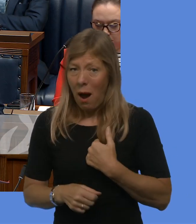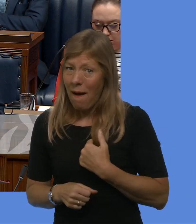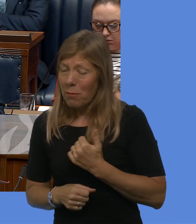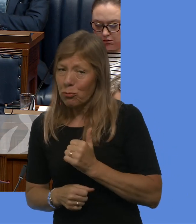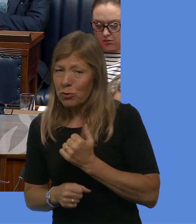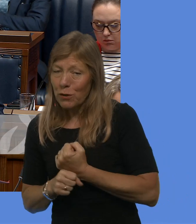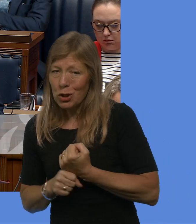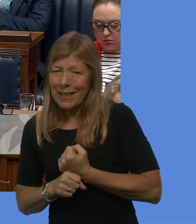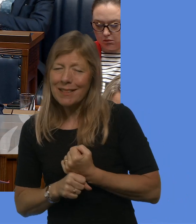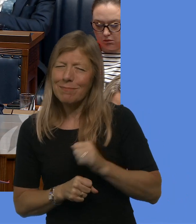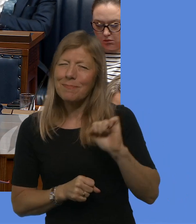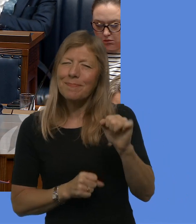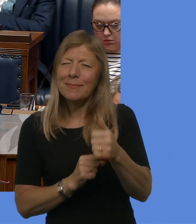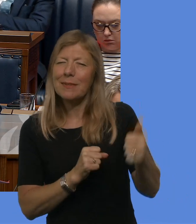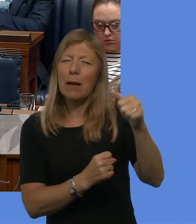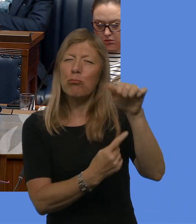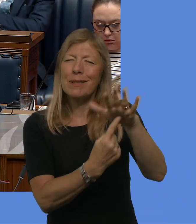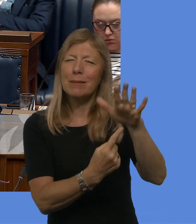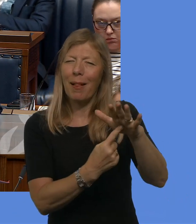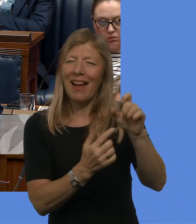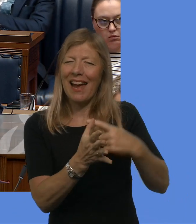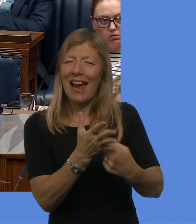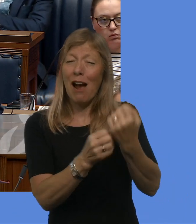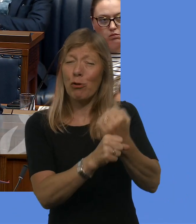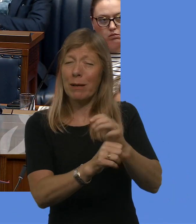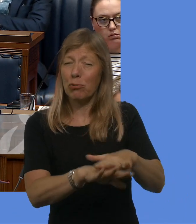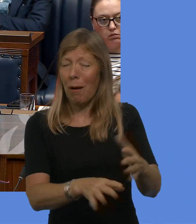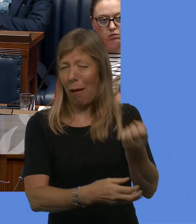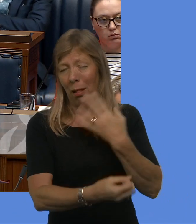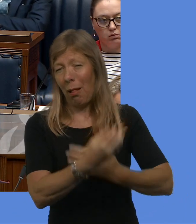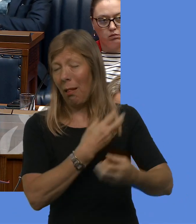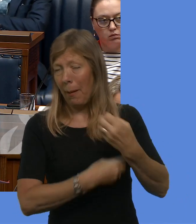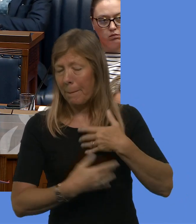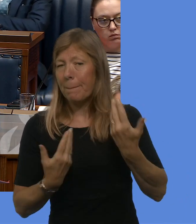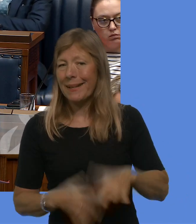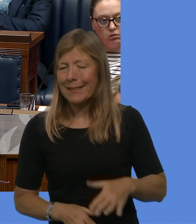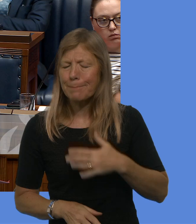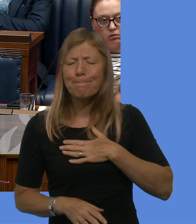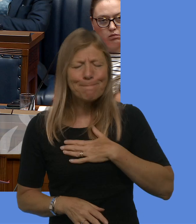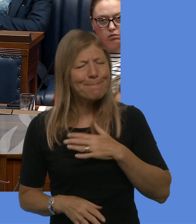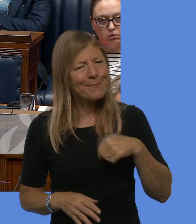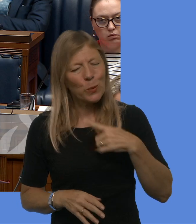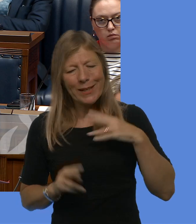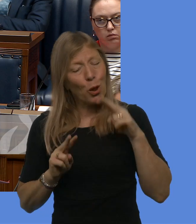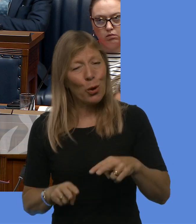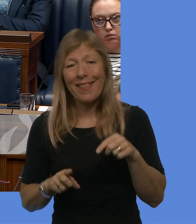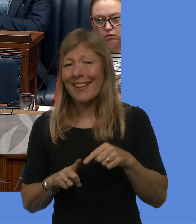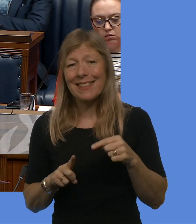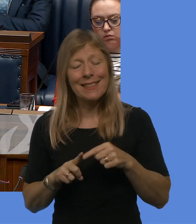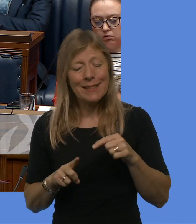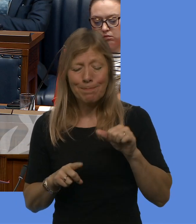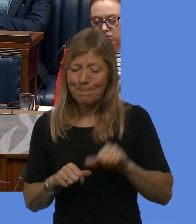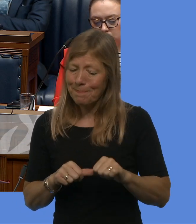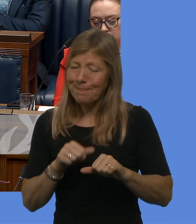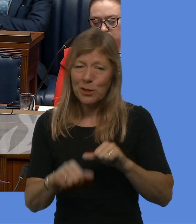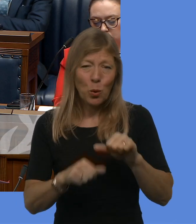So obviously we need to look at the processes, how we can go through the various different stages in terms of making that